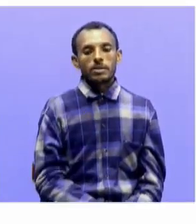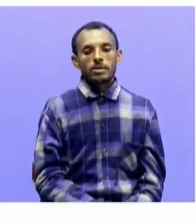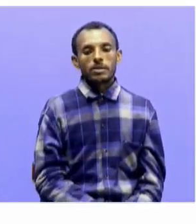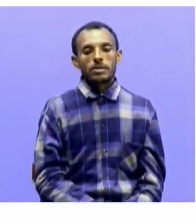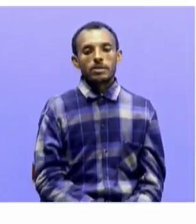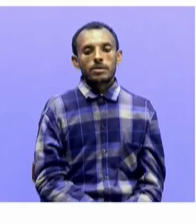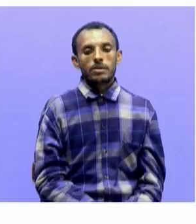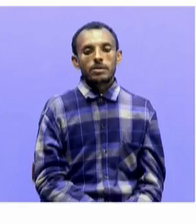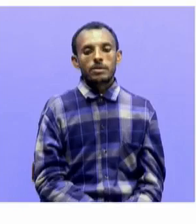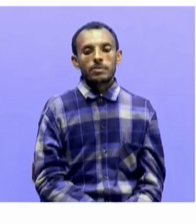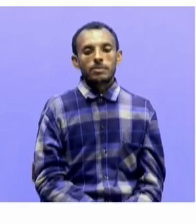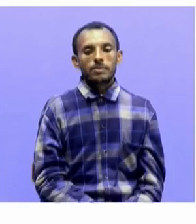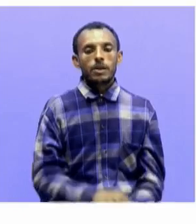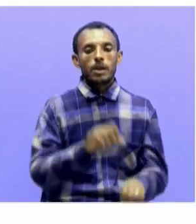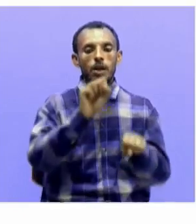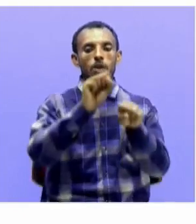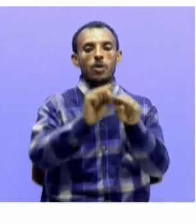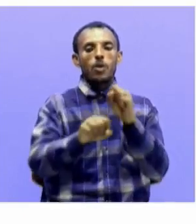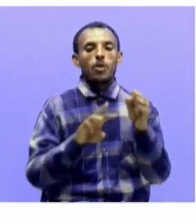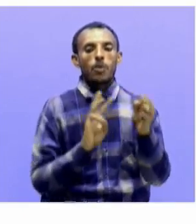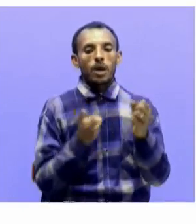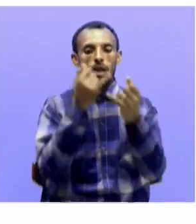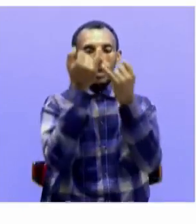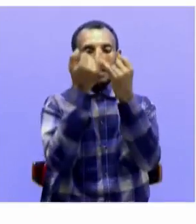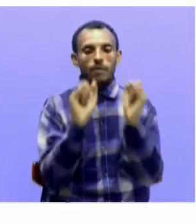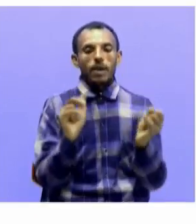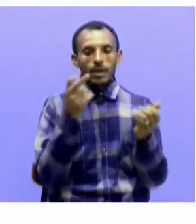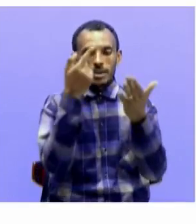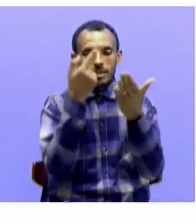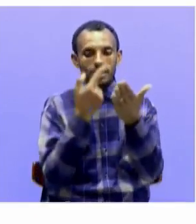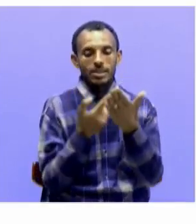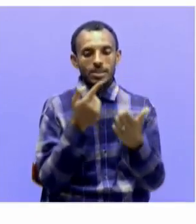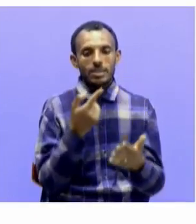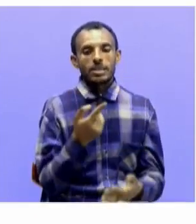5x. So we divide this